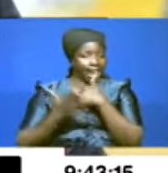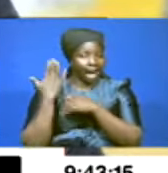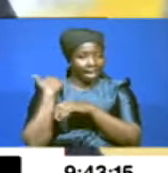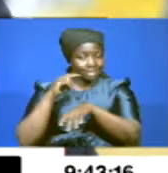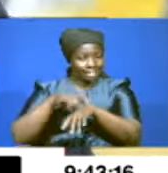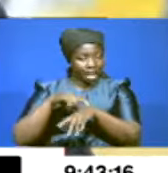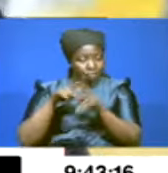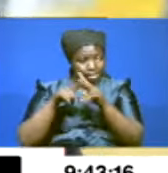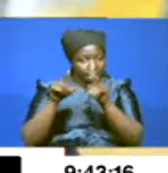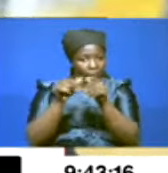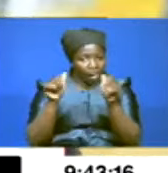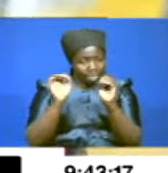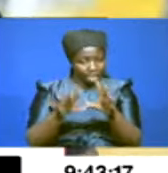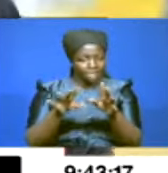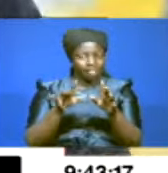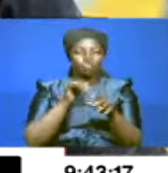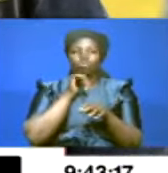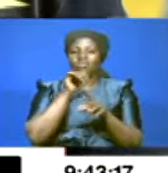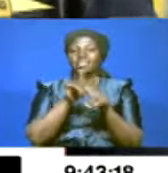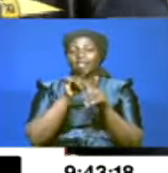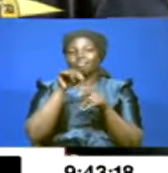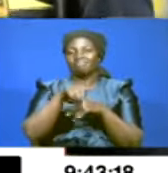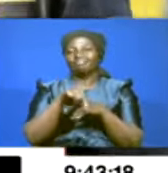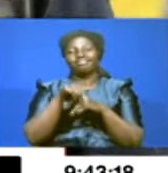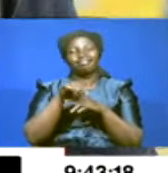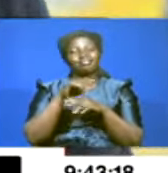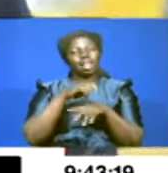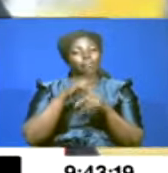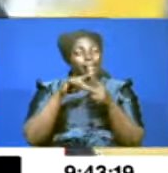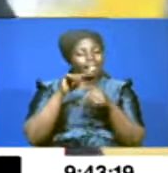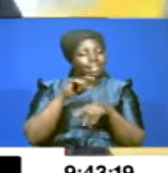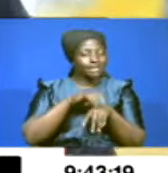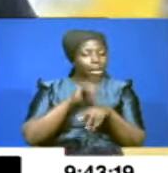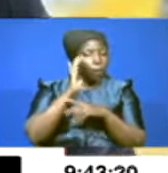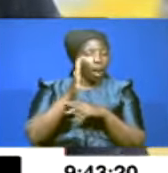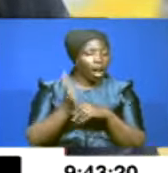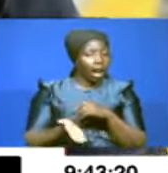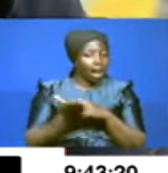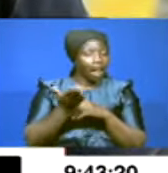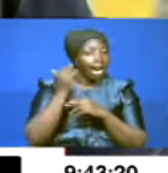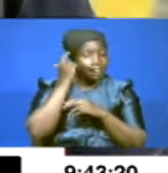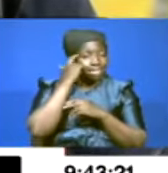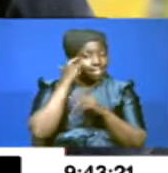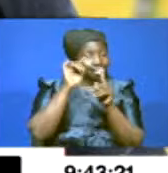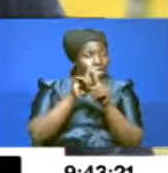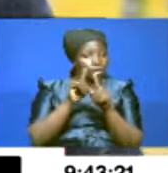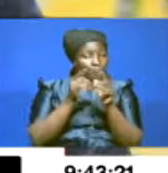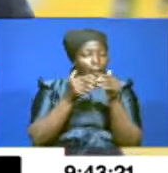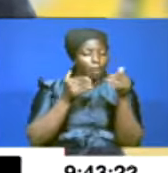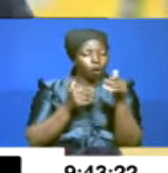as like this season, but this season we have catch up. I think the preseason also helped us